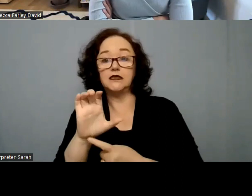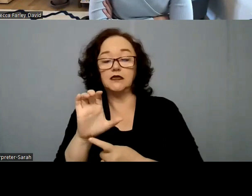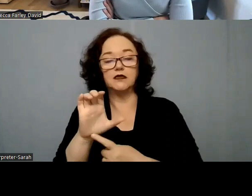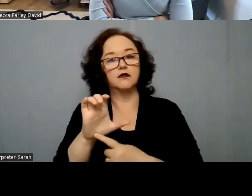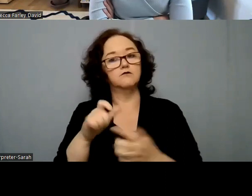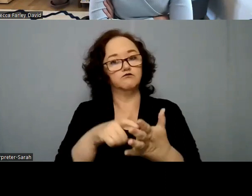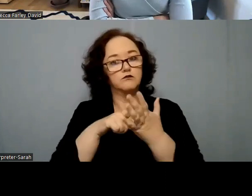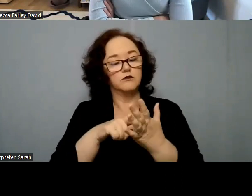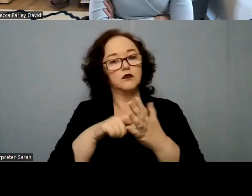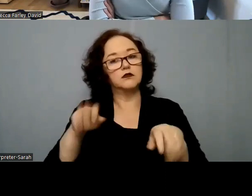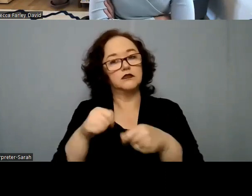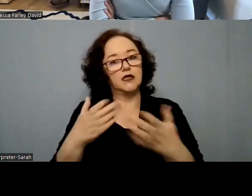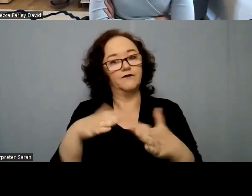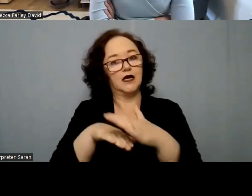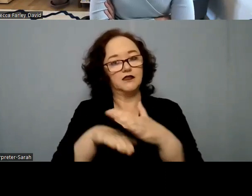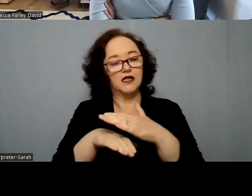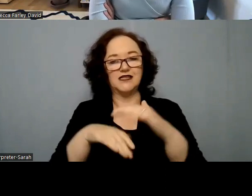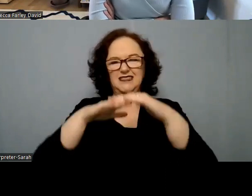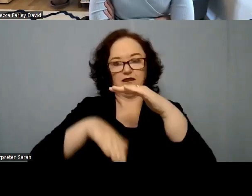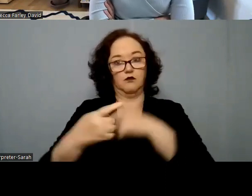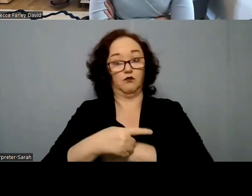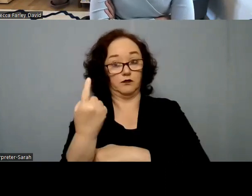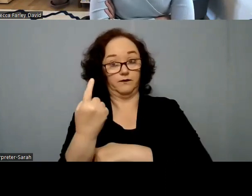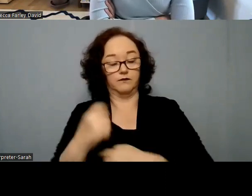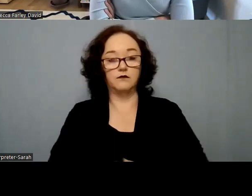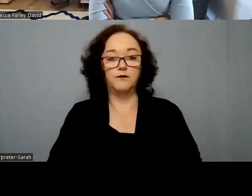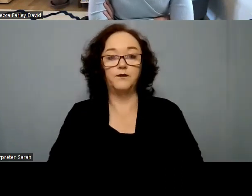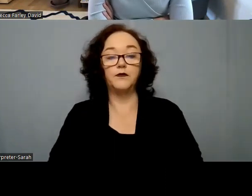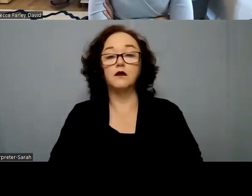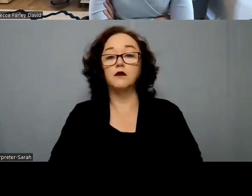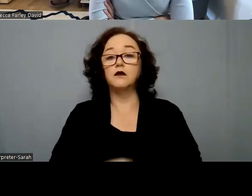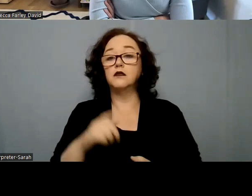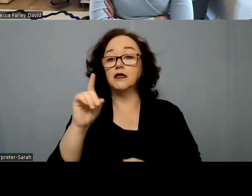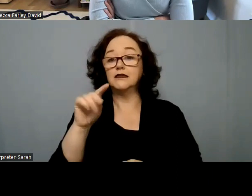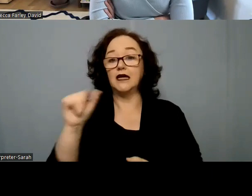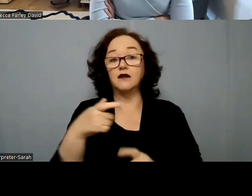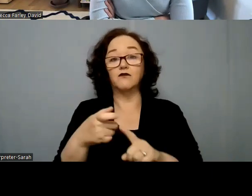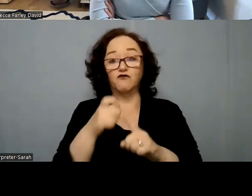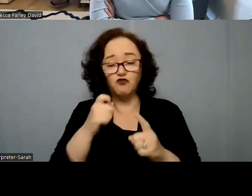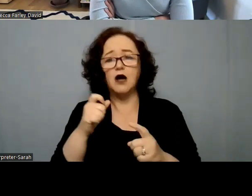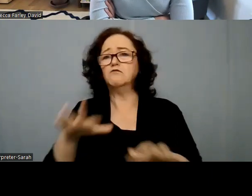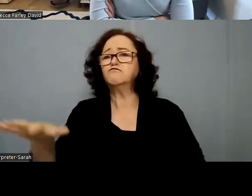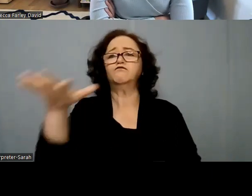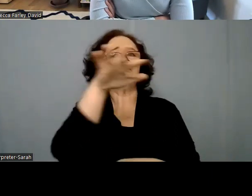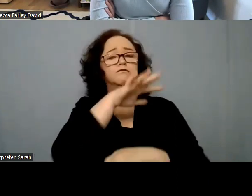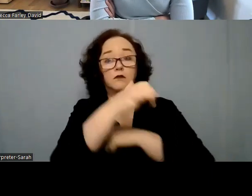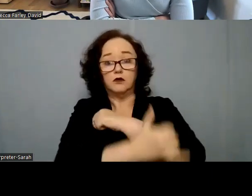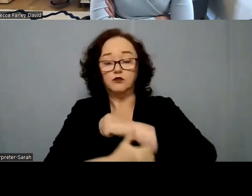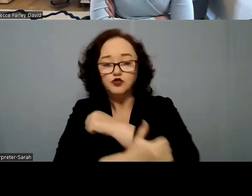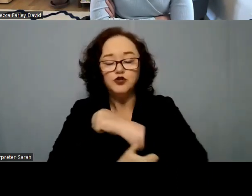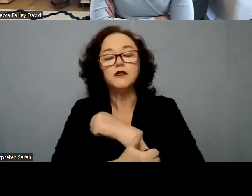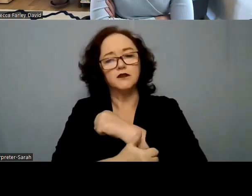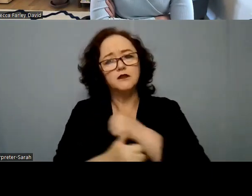access within 1 day. I will say that as we look at data from the CCBHCs around the country, by and large,